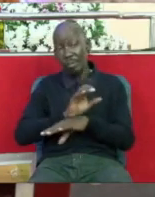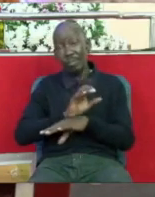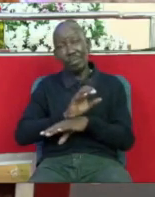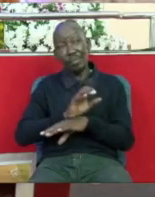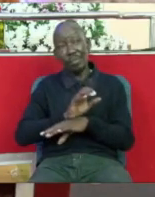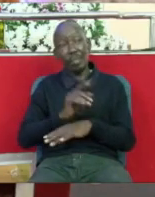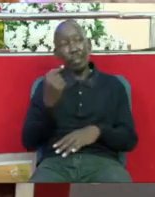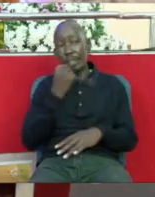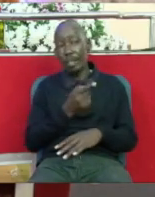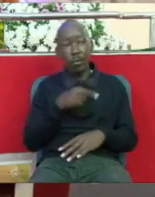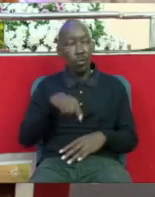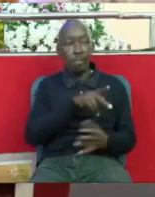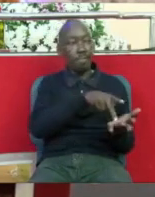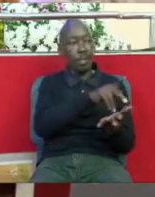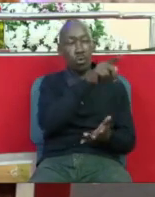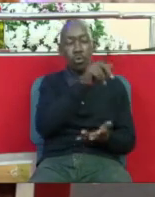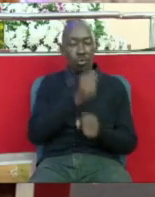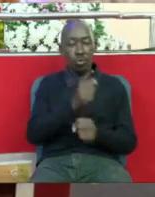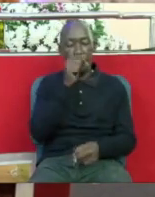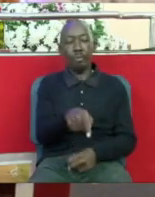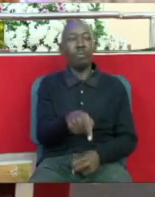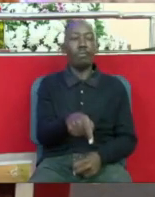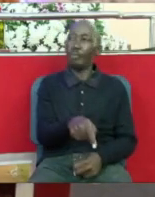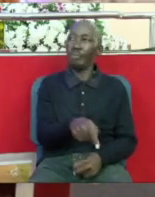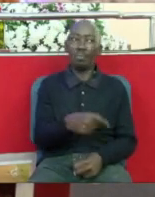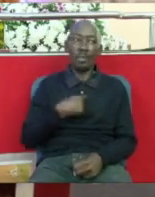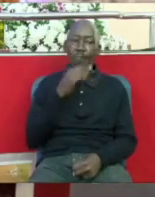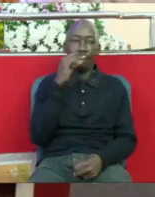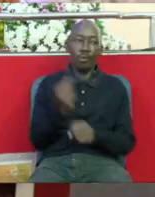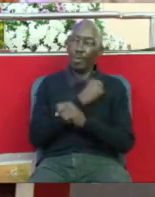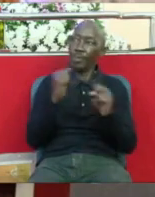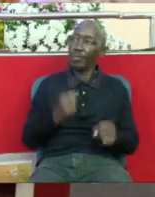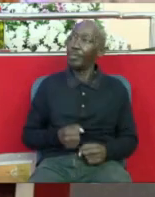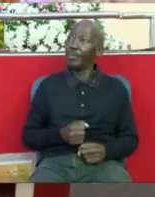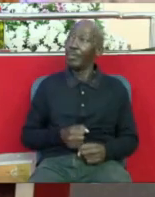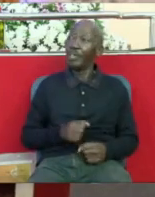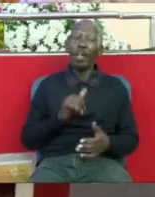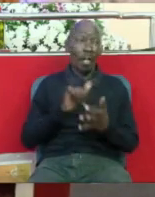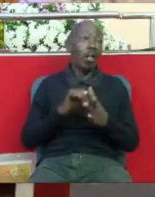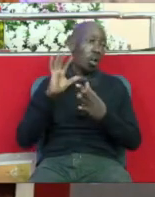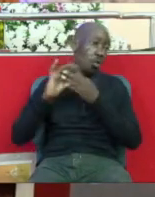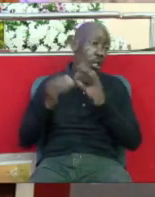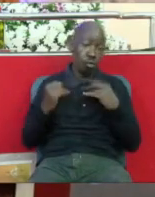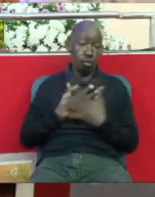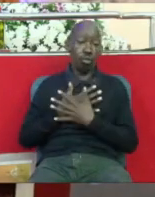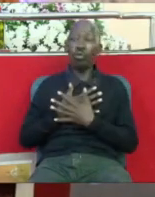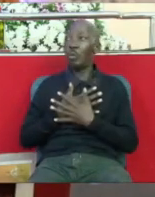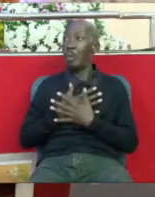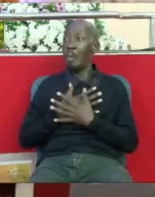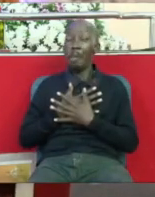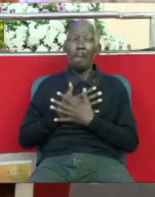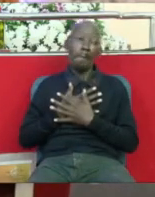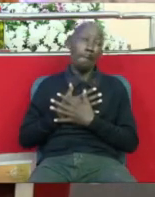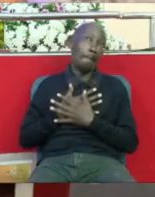They tell you we pay you to do that. Wanakuambia kwamba tulikulipa ile unafanya kazi hiyo. That's what we call a culture shock. Huo ndio msuko wa kidesturi